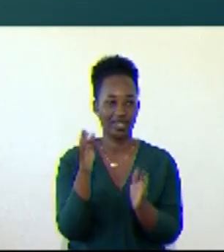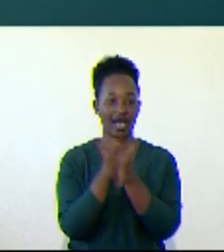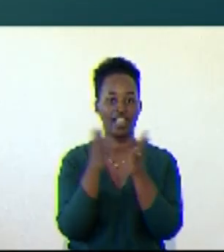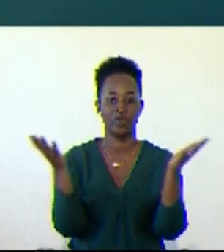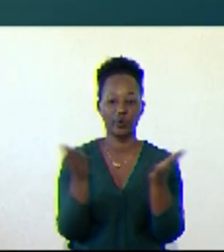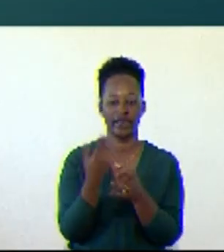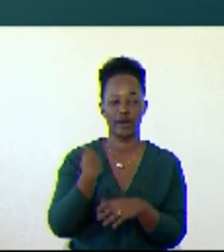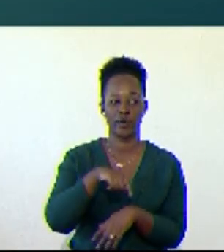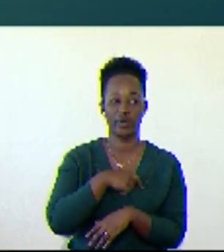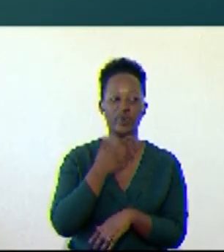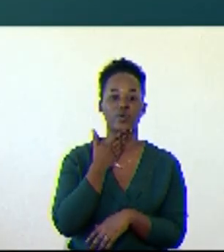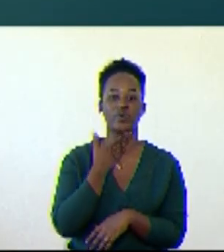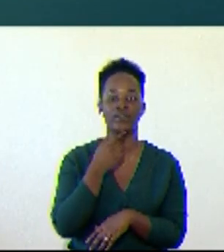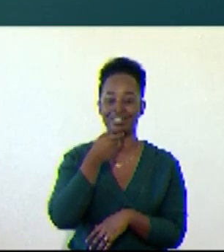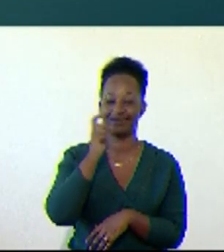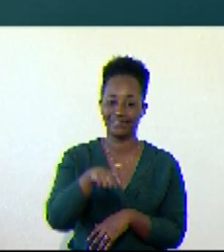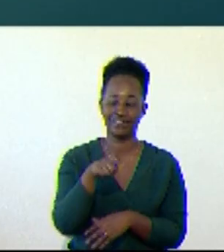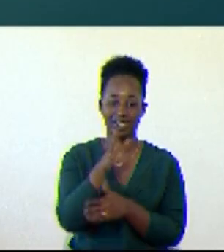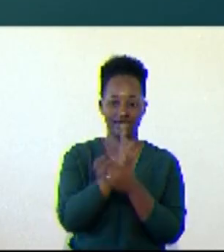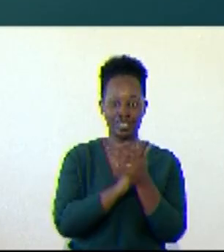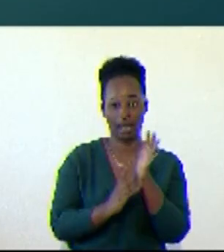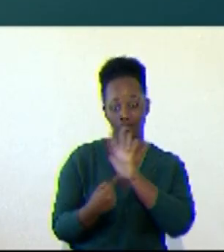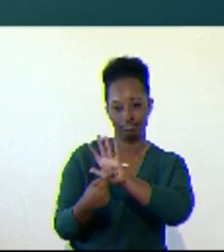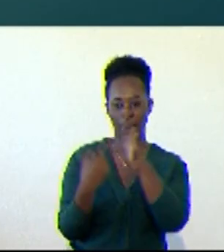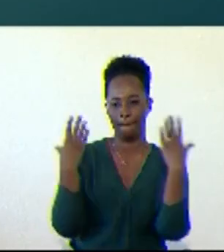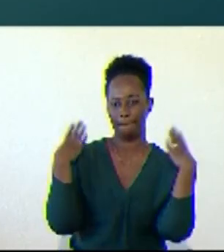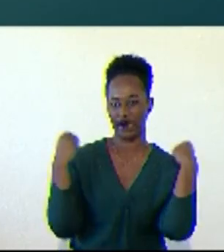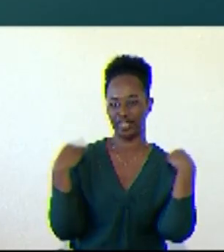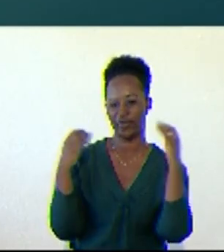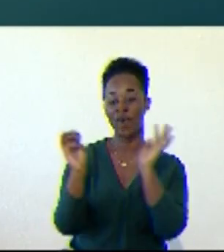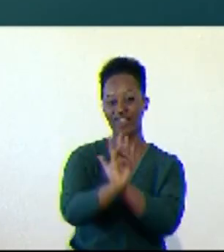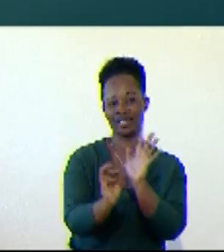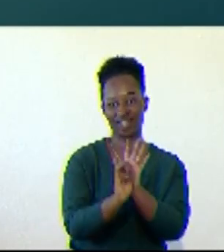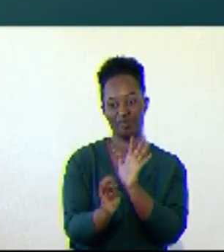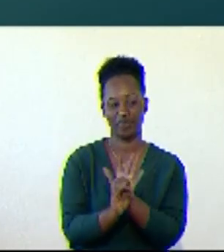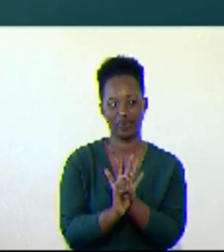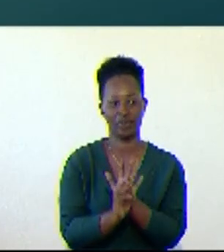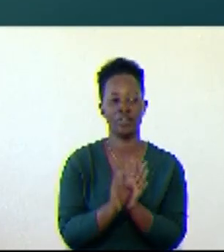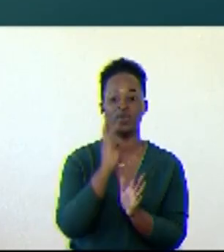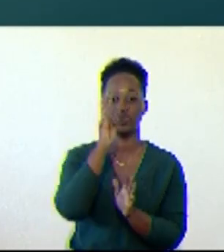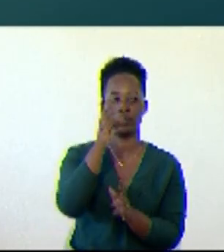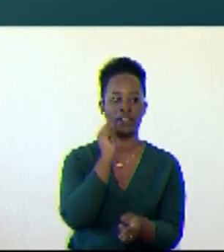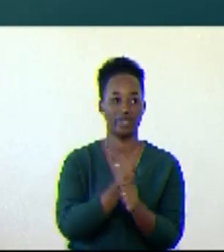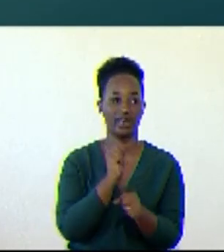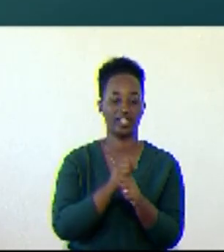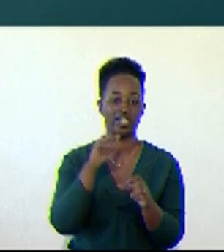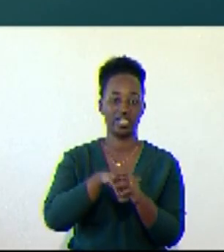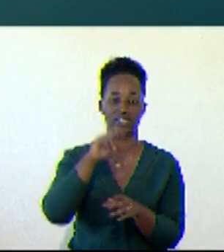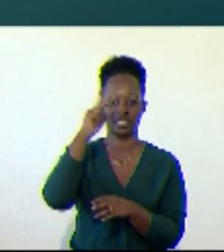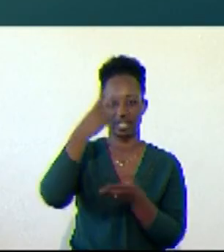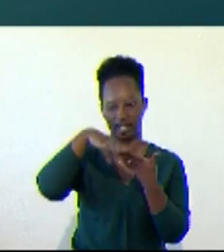will need some demonstrations, practical demonstrations, It will be done in the second